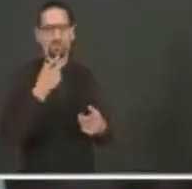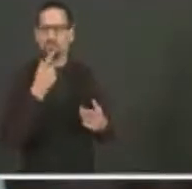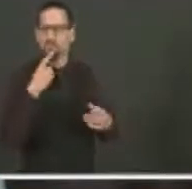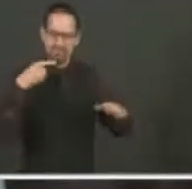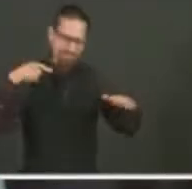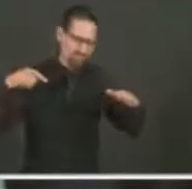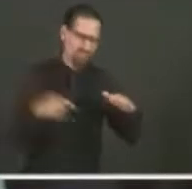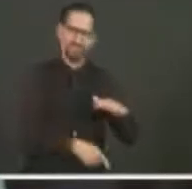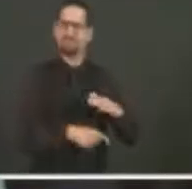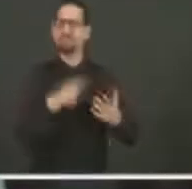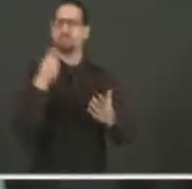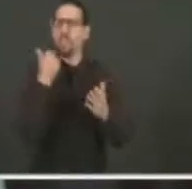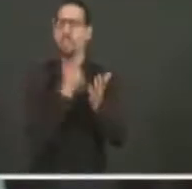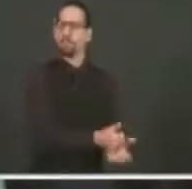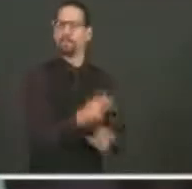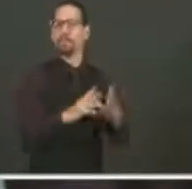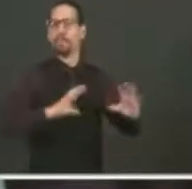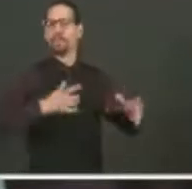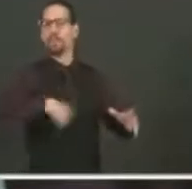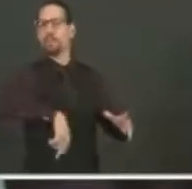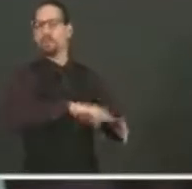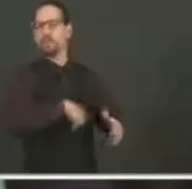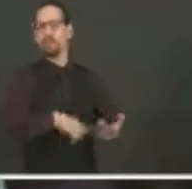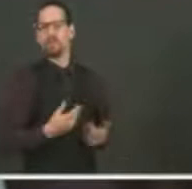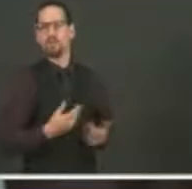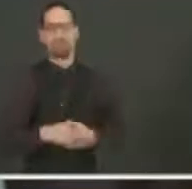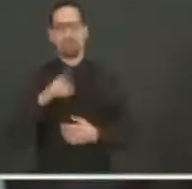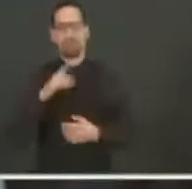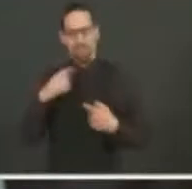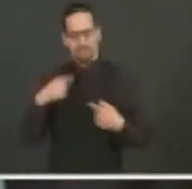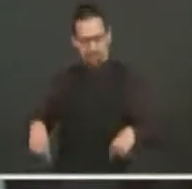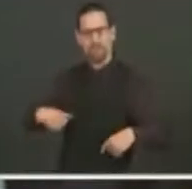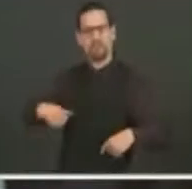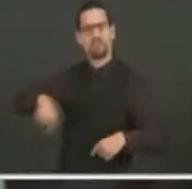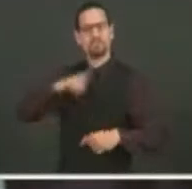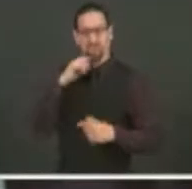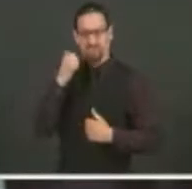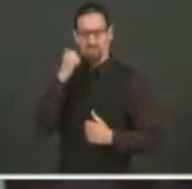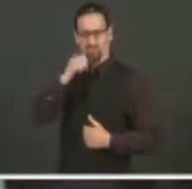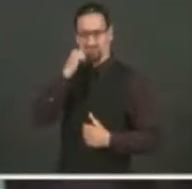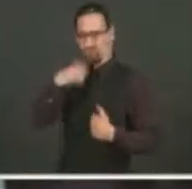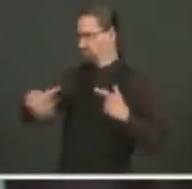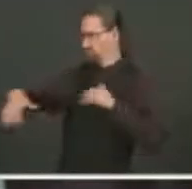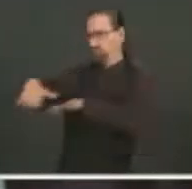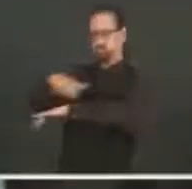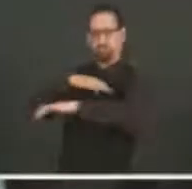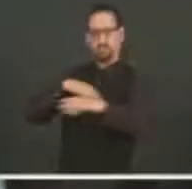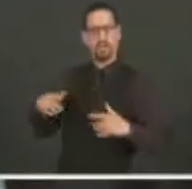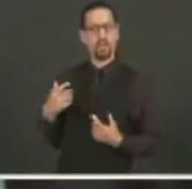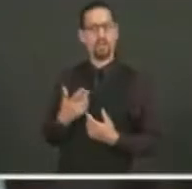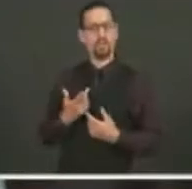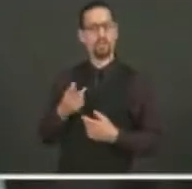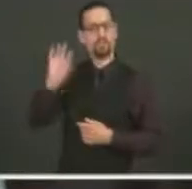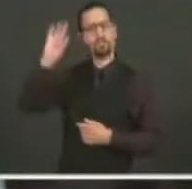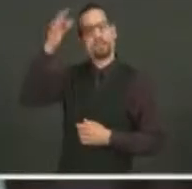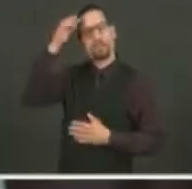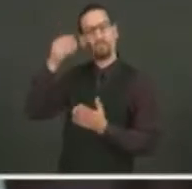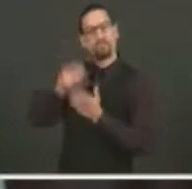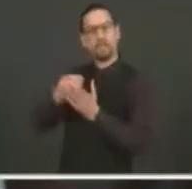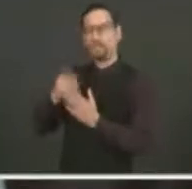necessities. And these are people who are in our community working and ineligible for any federal aid.